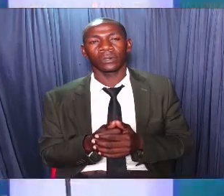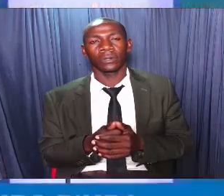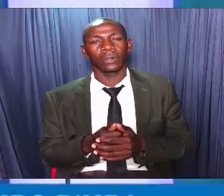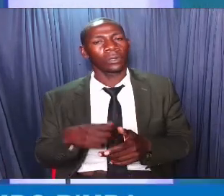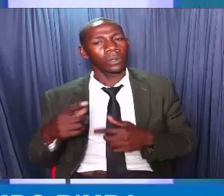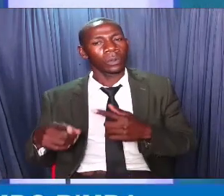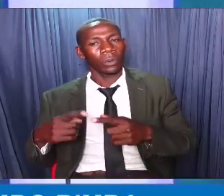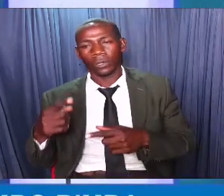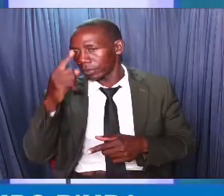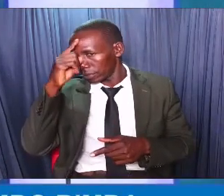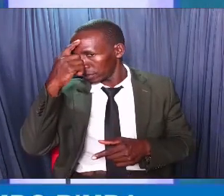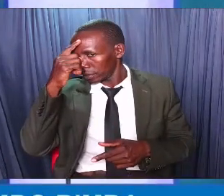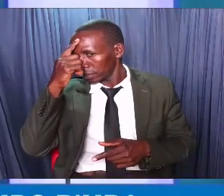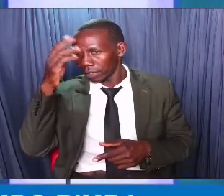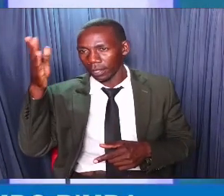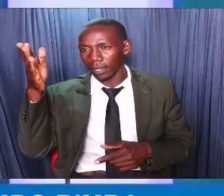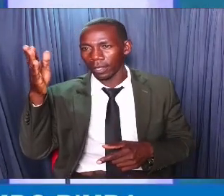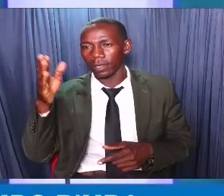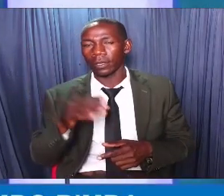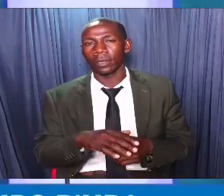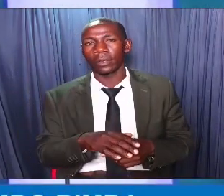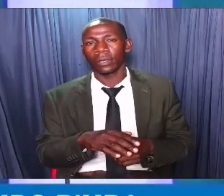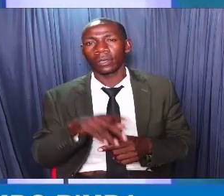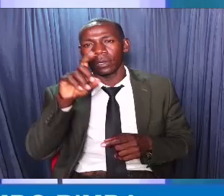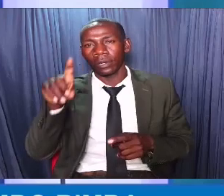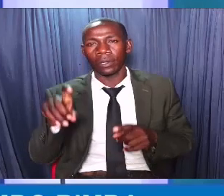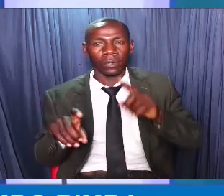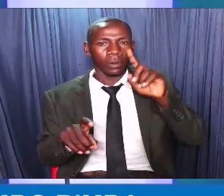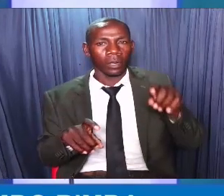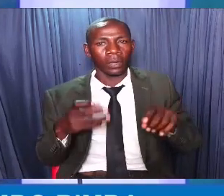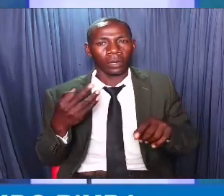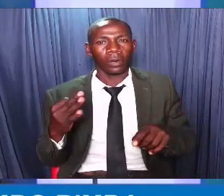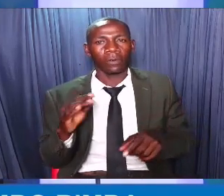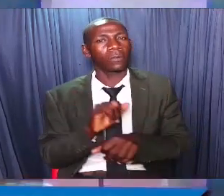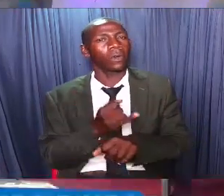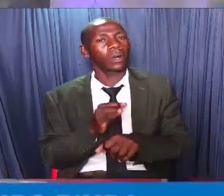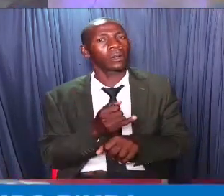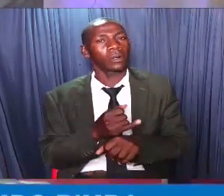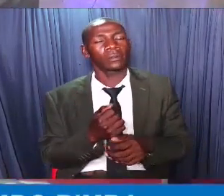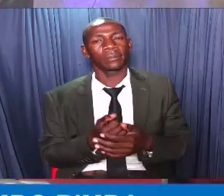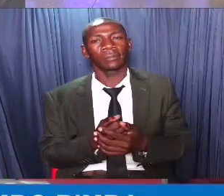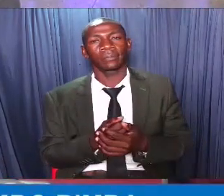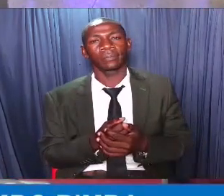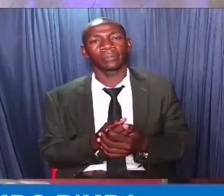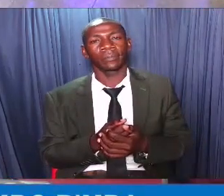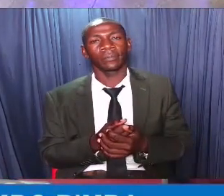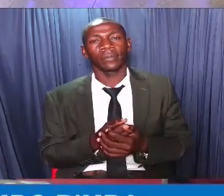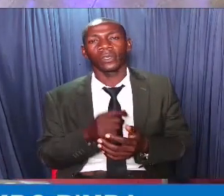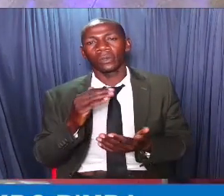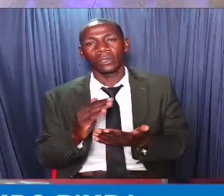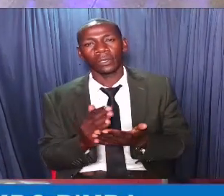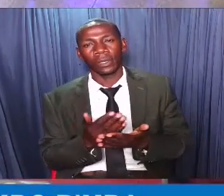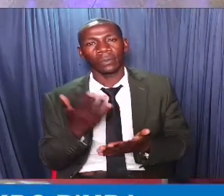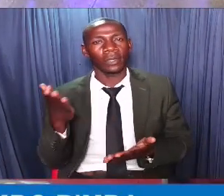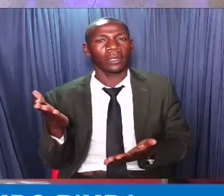Ameenda kwa Wahindi. He went to the Indians kwa mahojiano ya kazi. To be interrogated and employed. Na mwingine, there